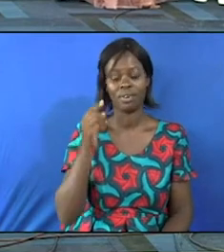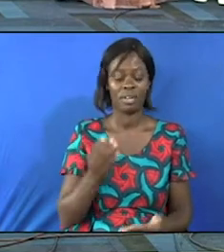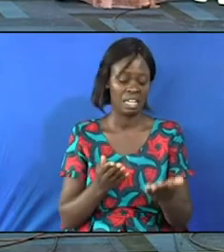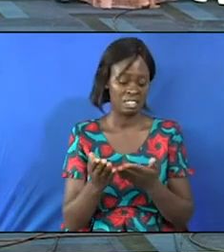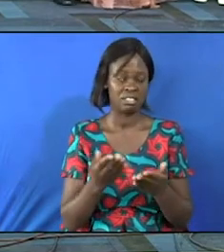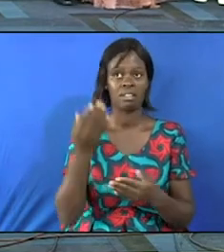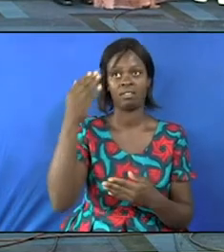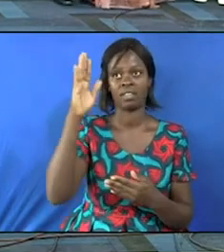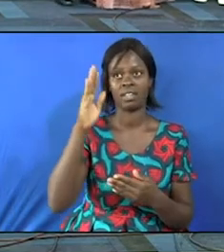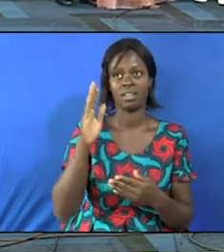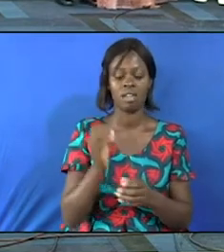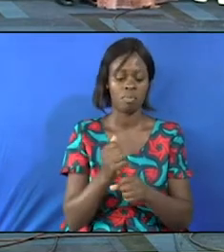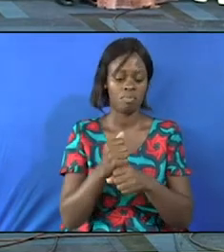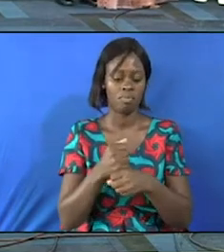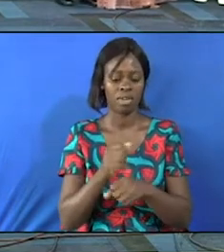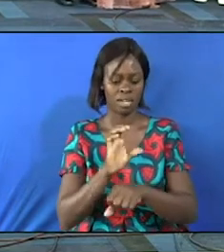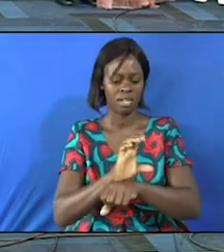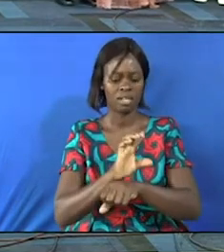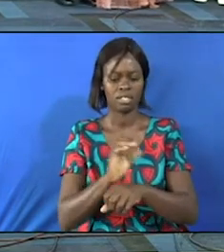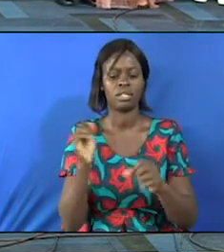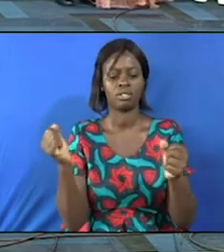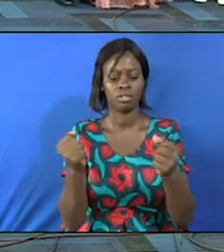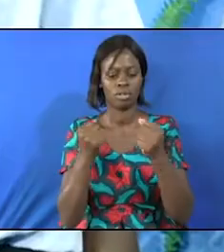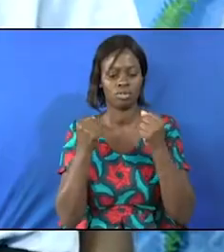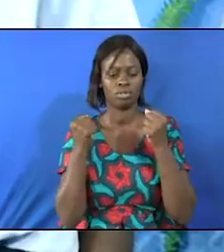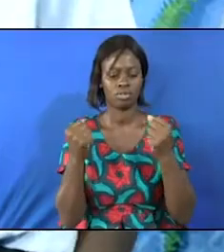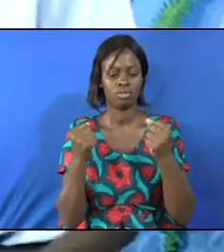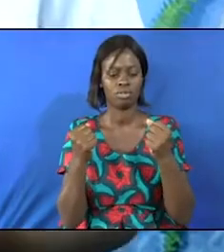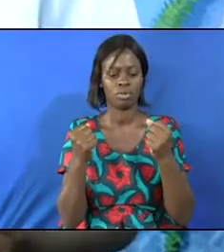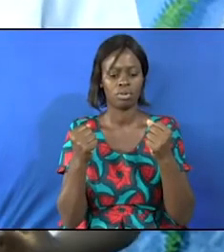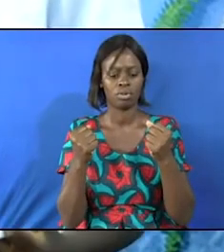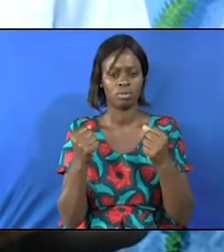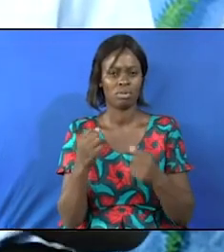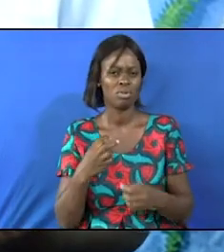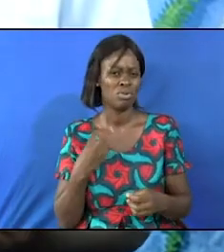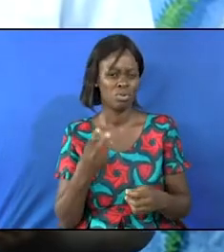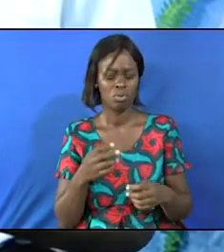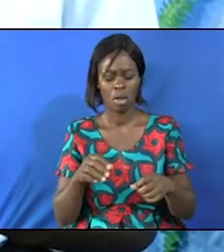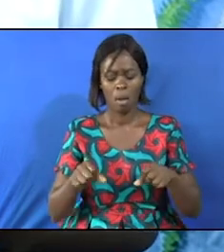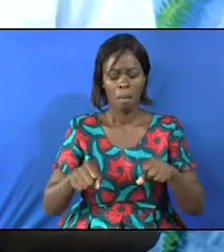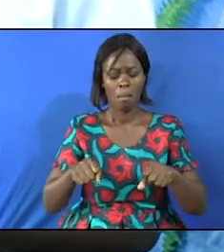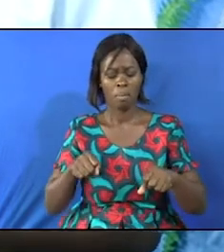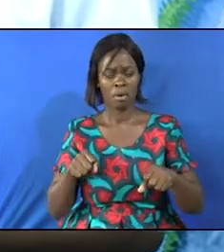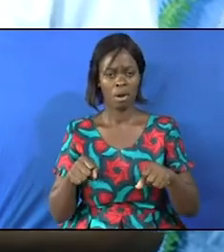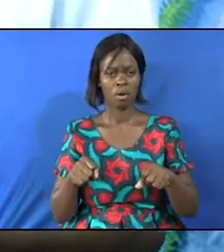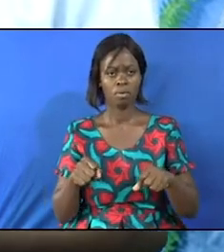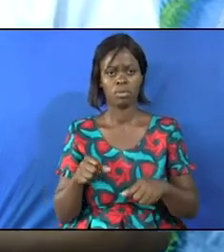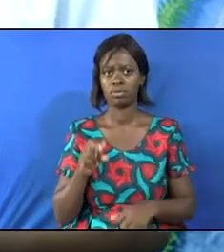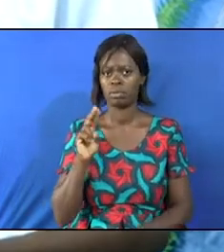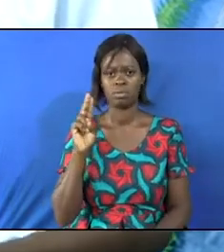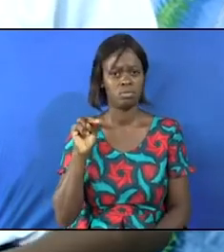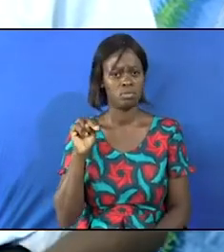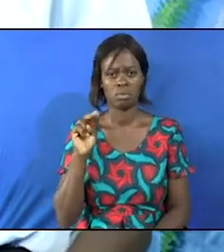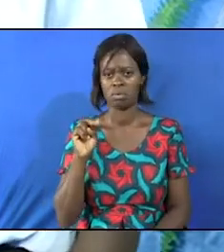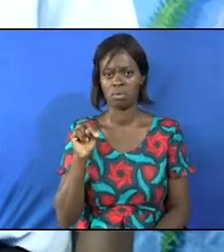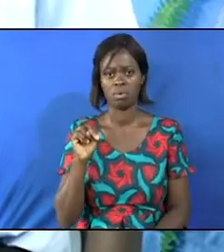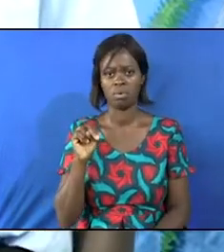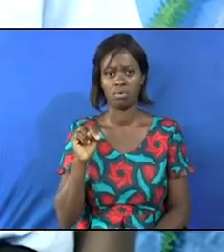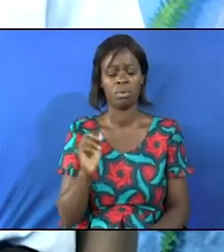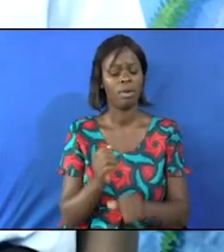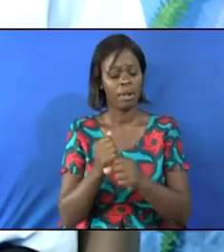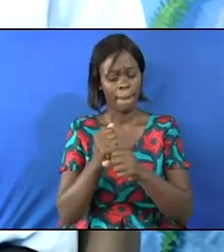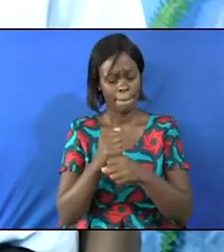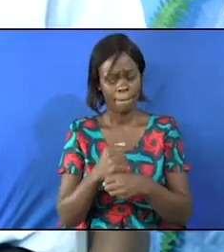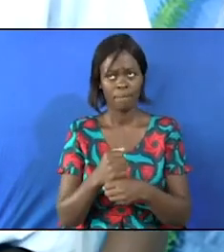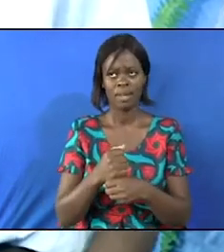strong. Are they for making us proud? No, they are for making others know him.